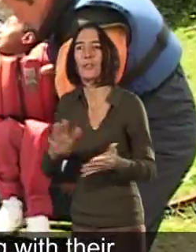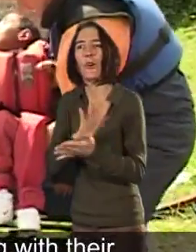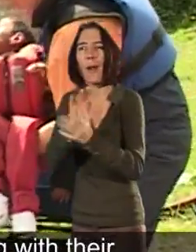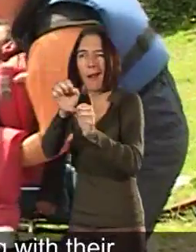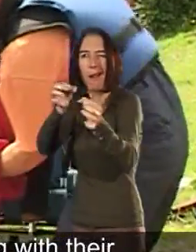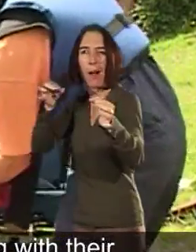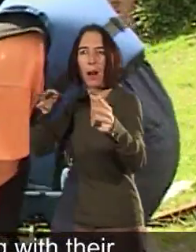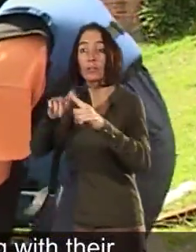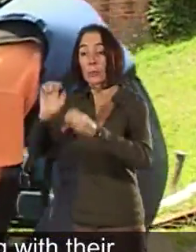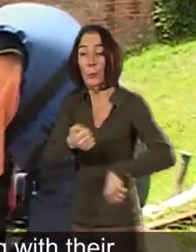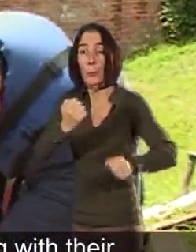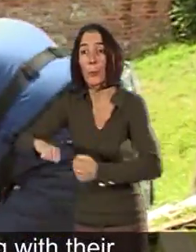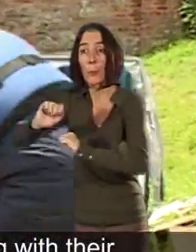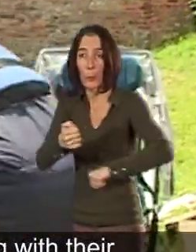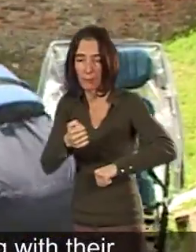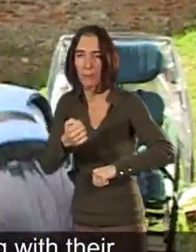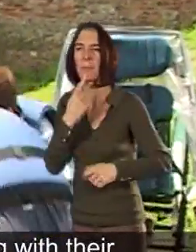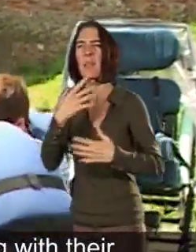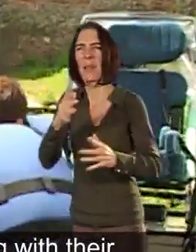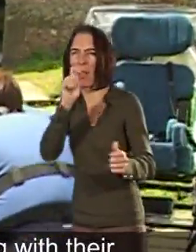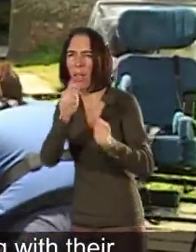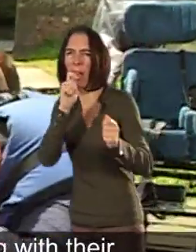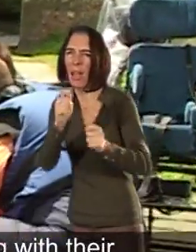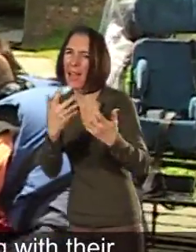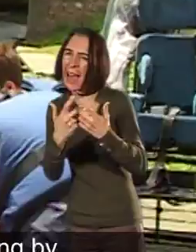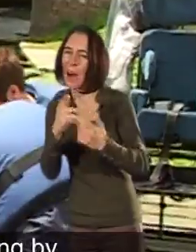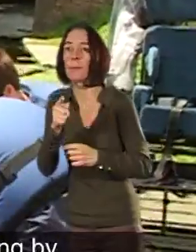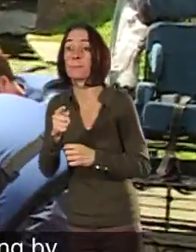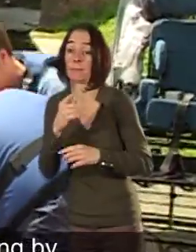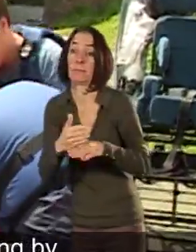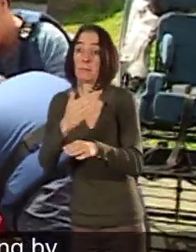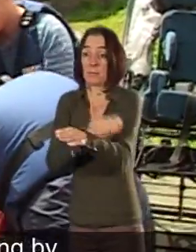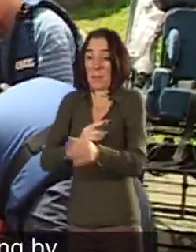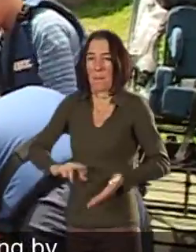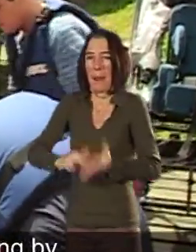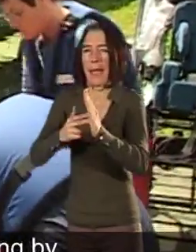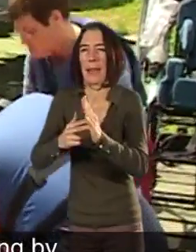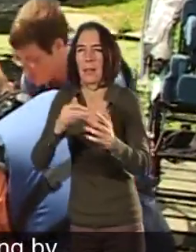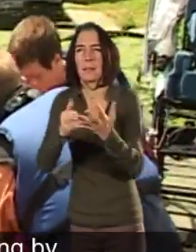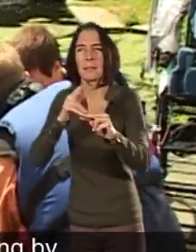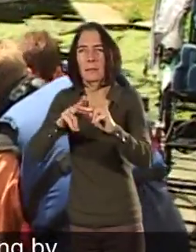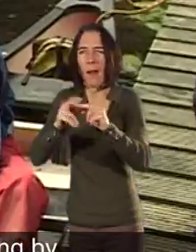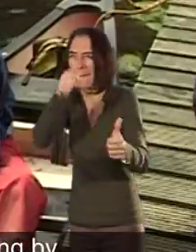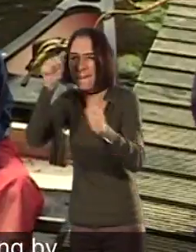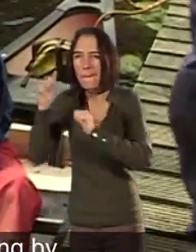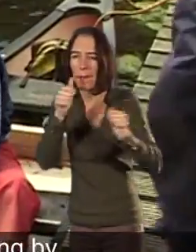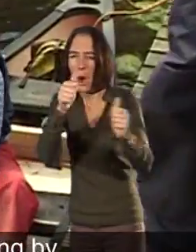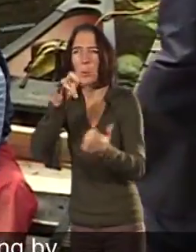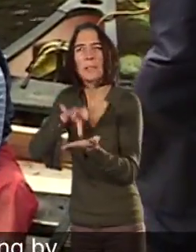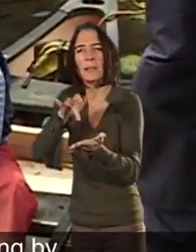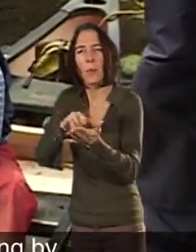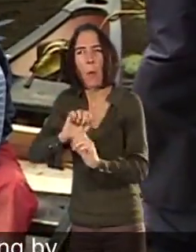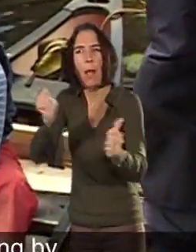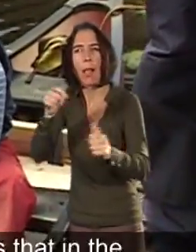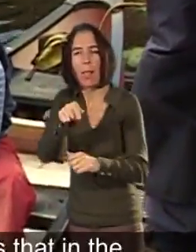enjoying archery and canoeing with their peers. One reasonable adjustment made for the visit was detailed pre-planning by staff based